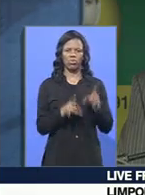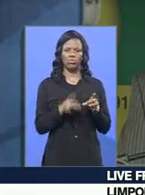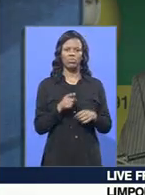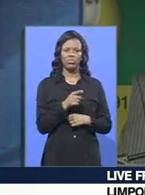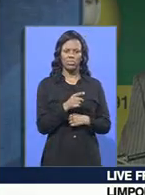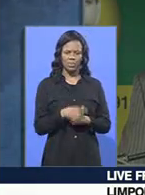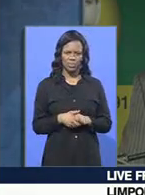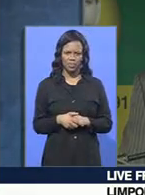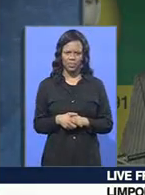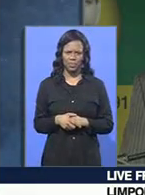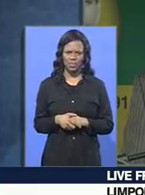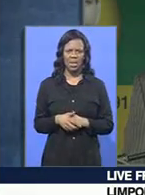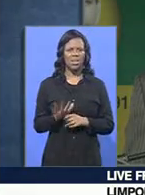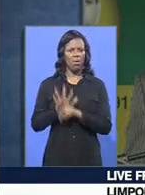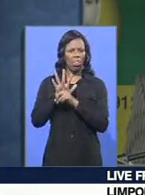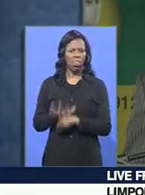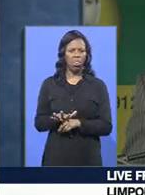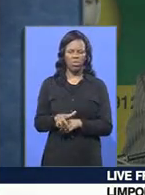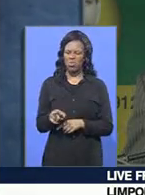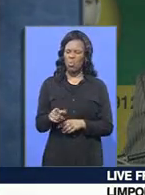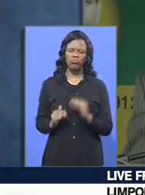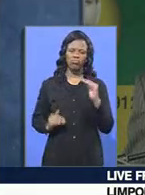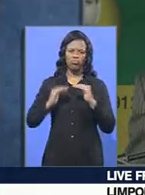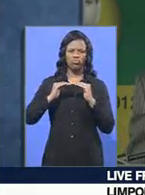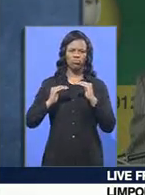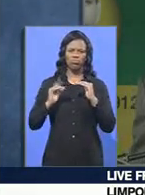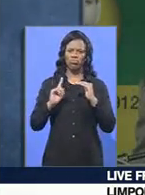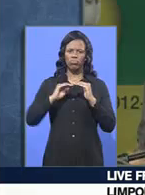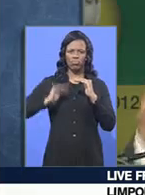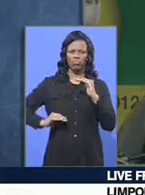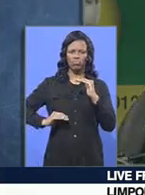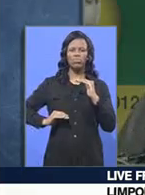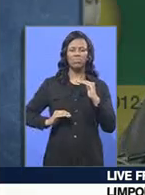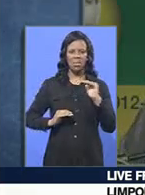serfdom and inferiority." Unquote.